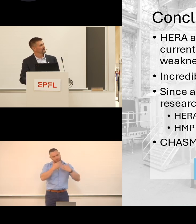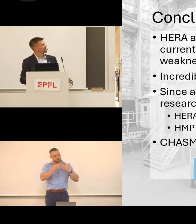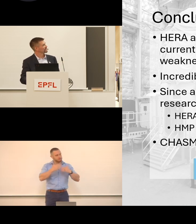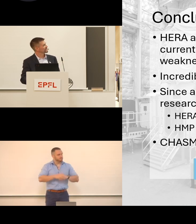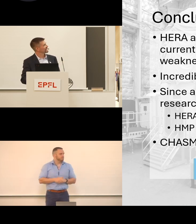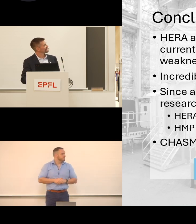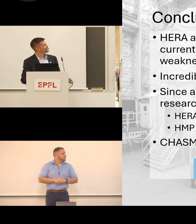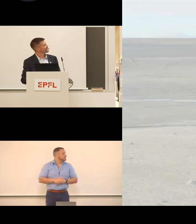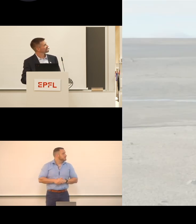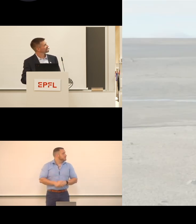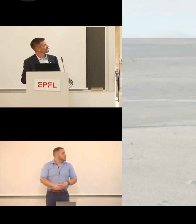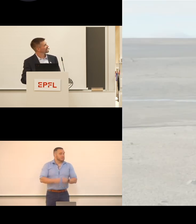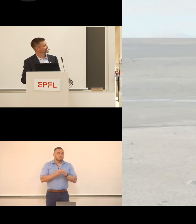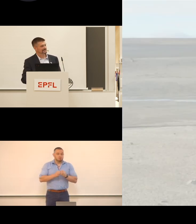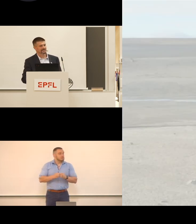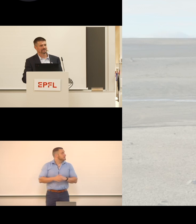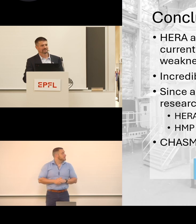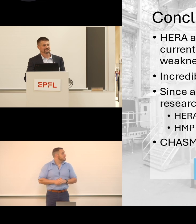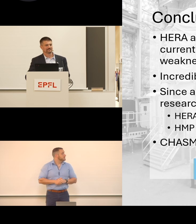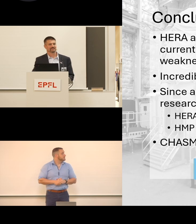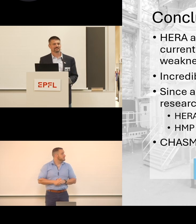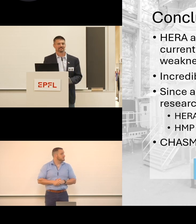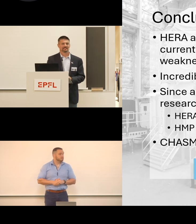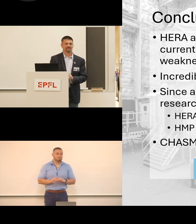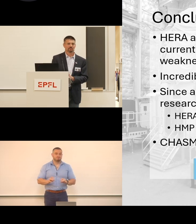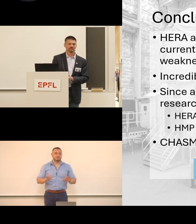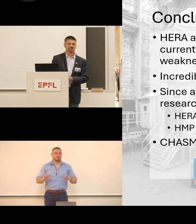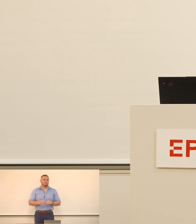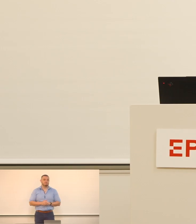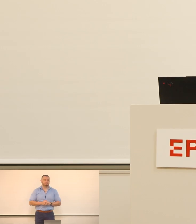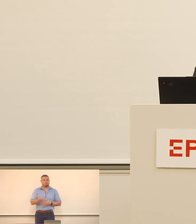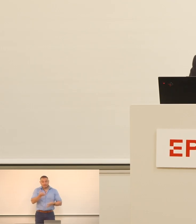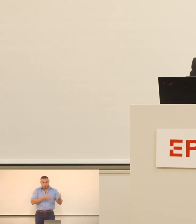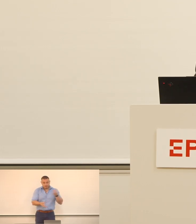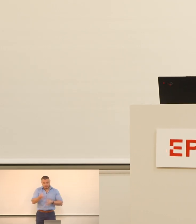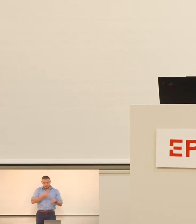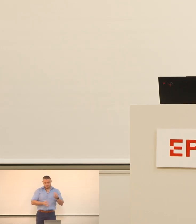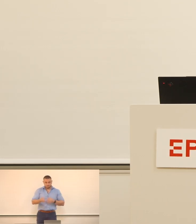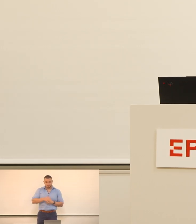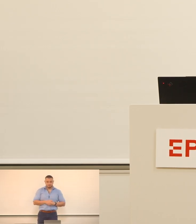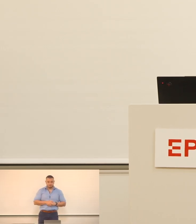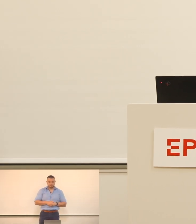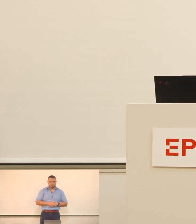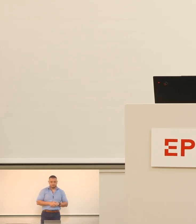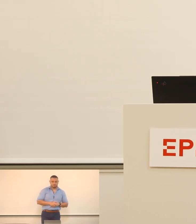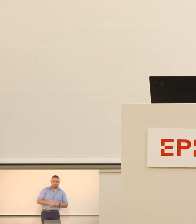So appreciate it. I think that's it. I take questions.